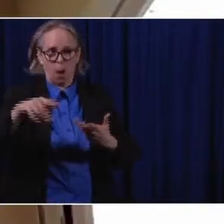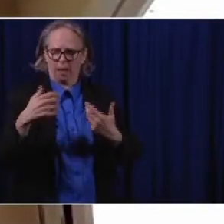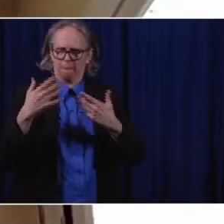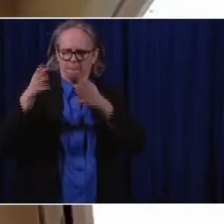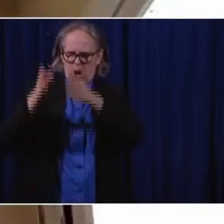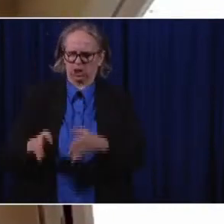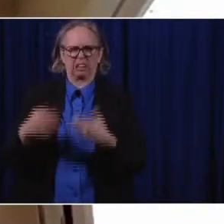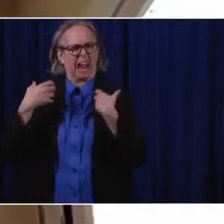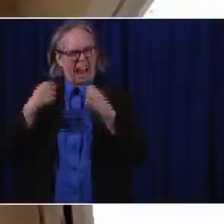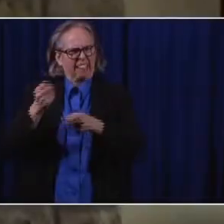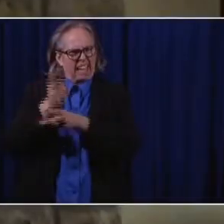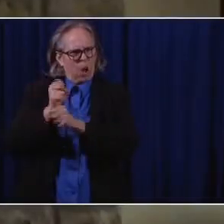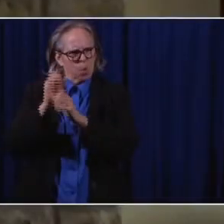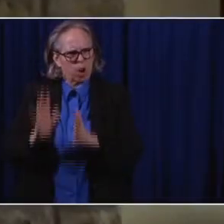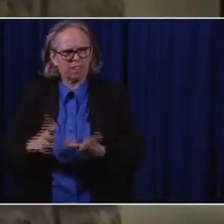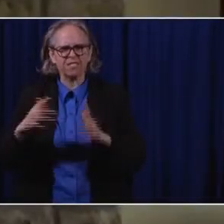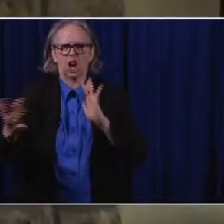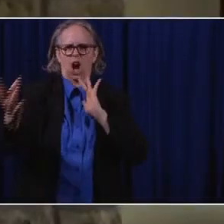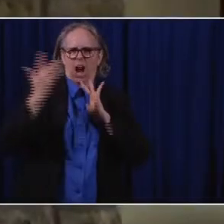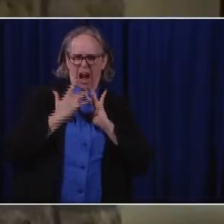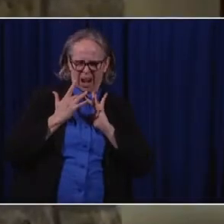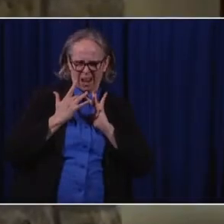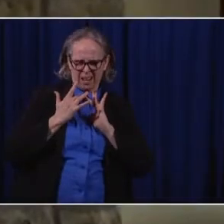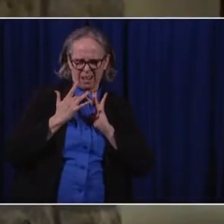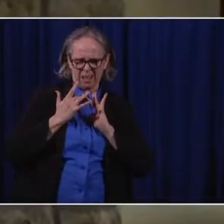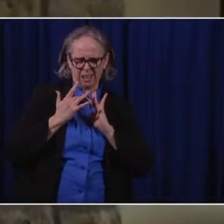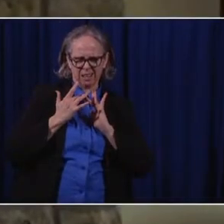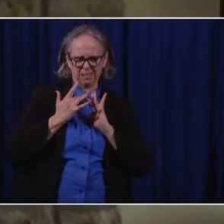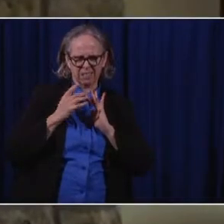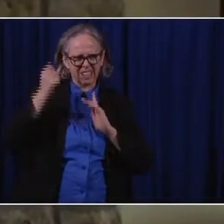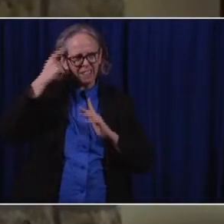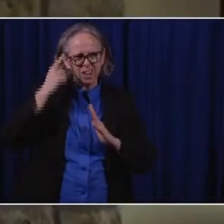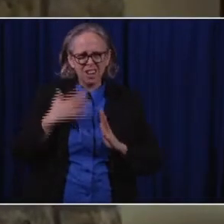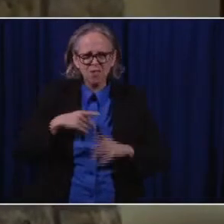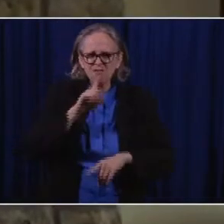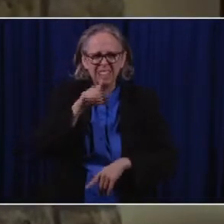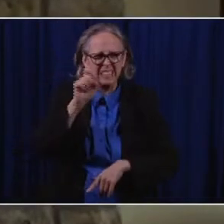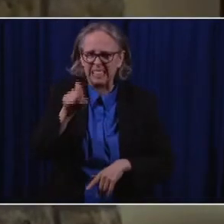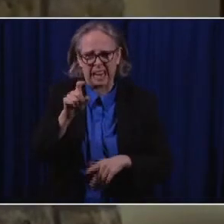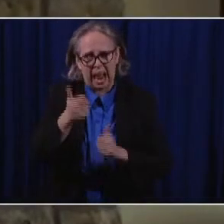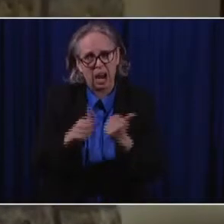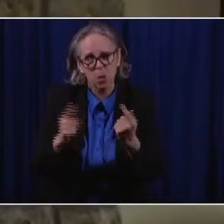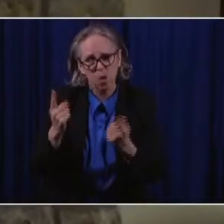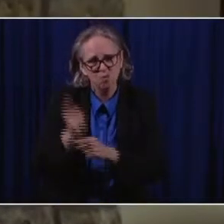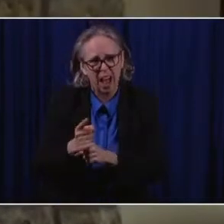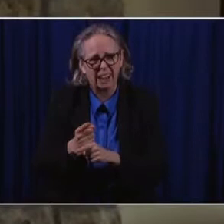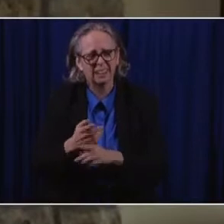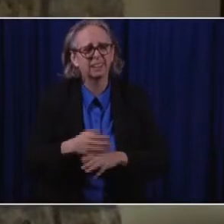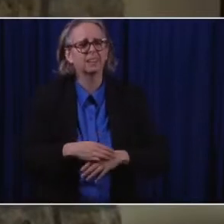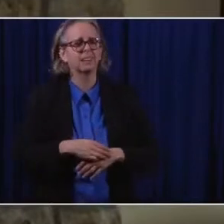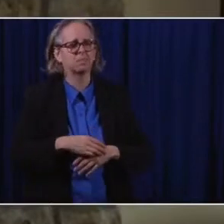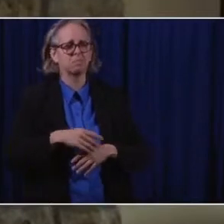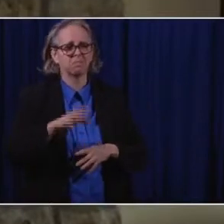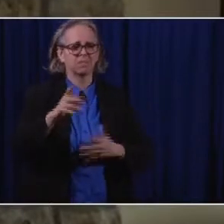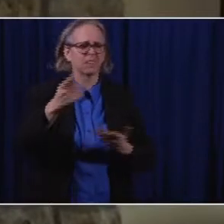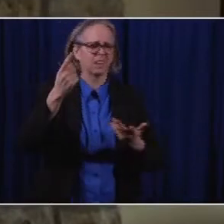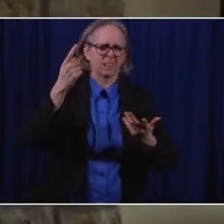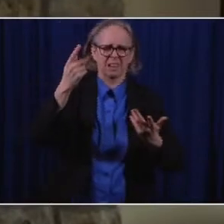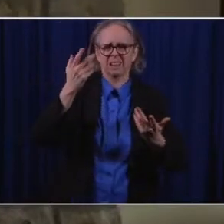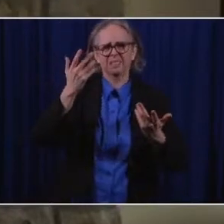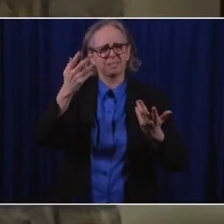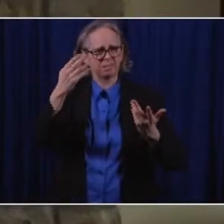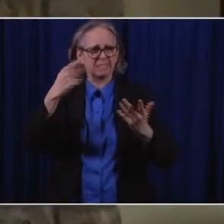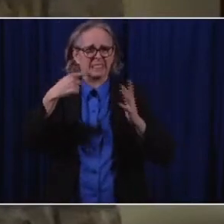to say, But it hey, would be anybody. Bruce, I assume it's anybody you're talking right. It would go down as anybody that gets tested multiple times.